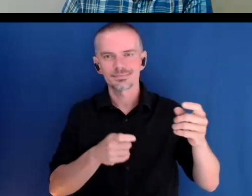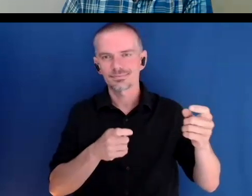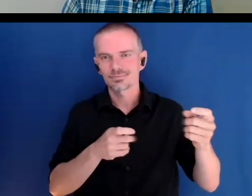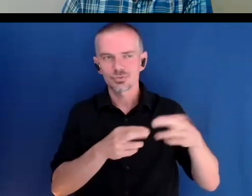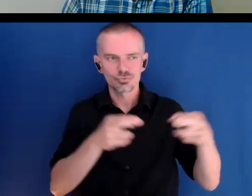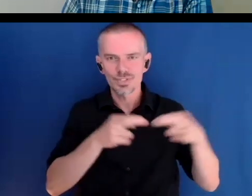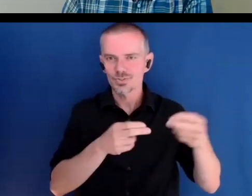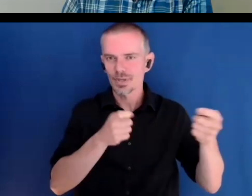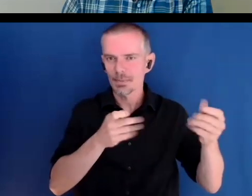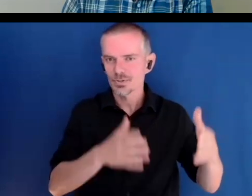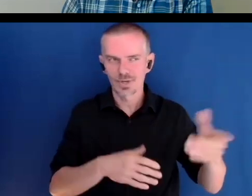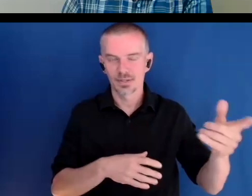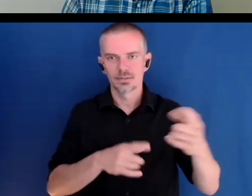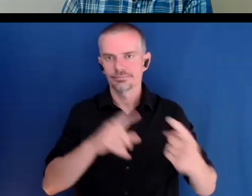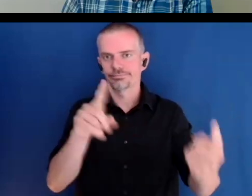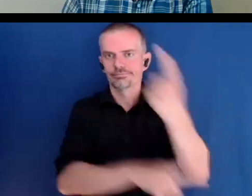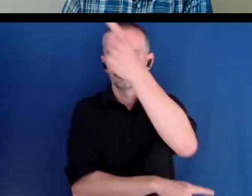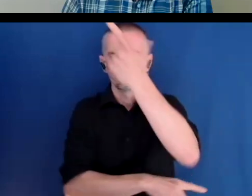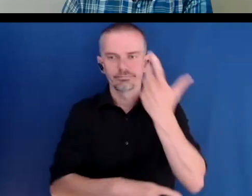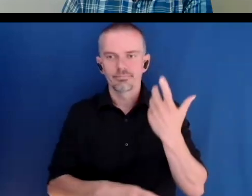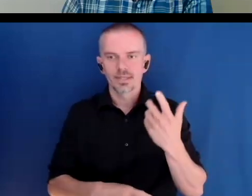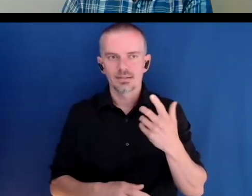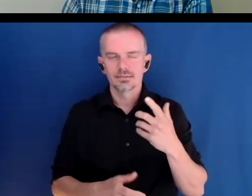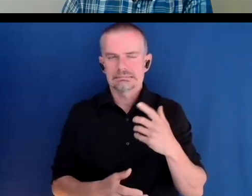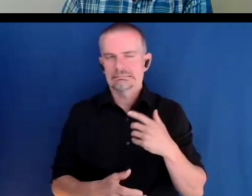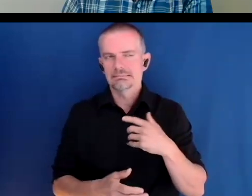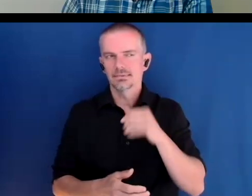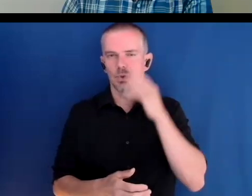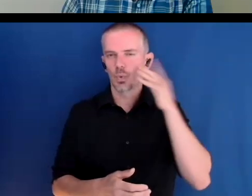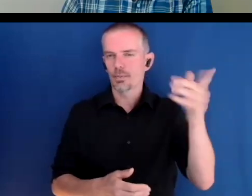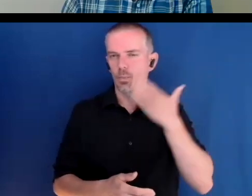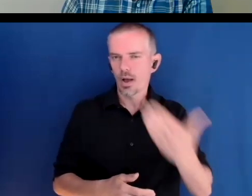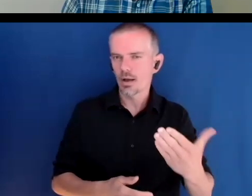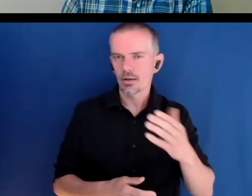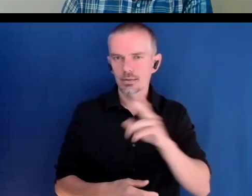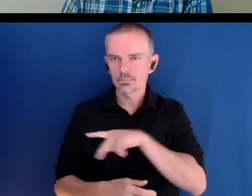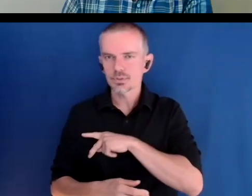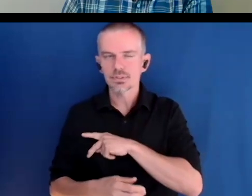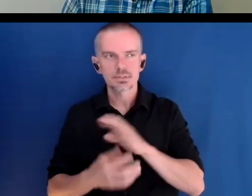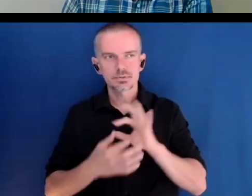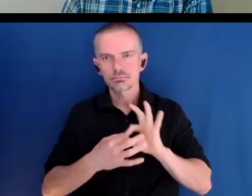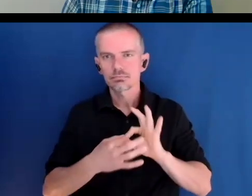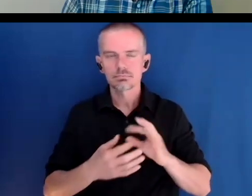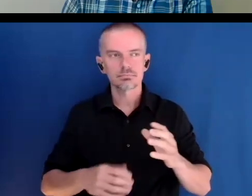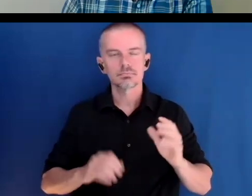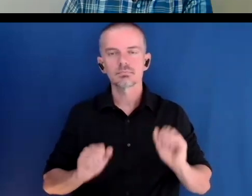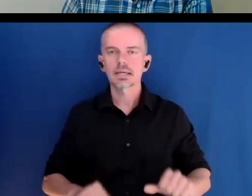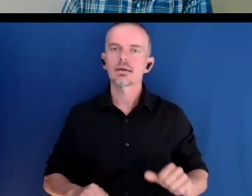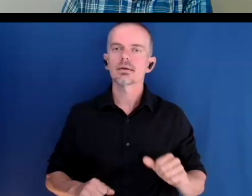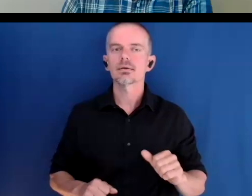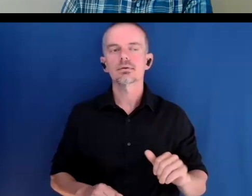so you're much less likely to know those people personally. You're much less likely to have sort of the ability to have